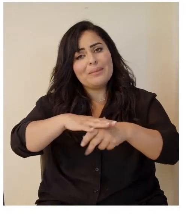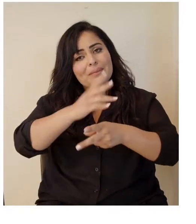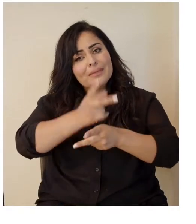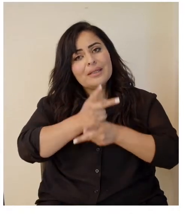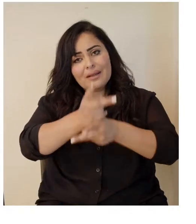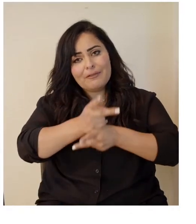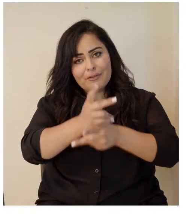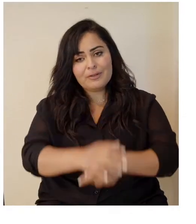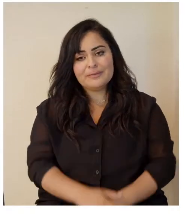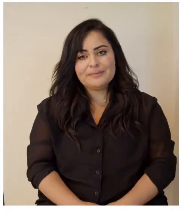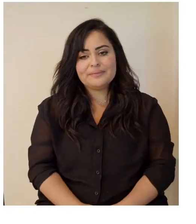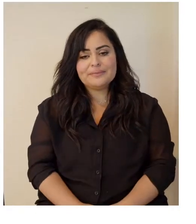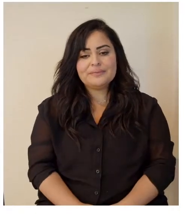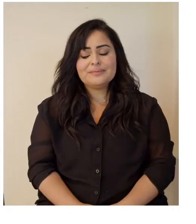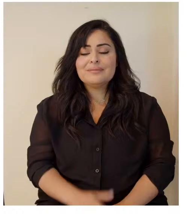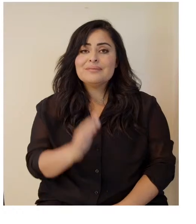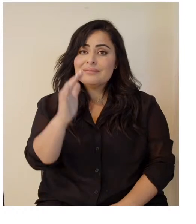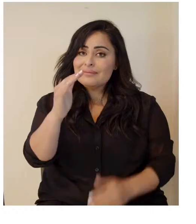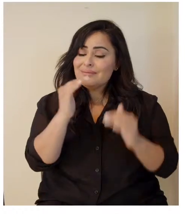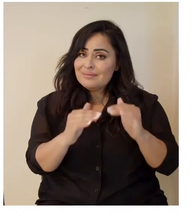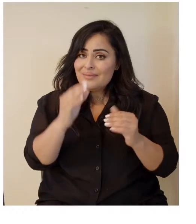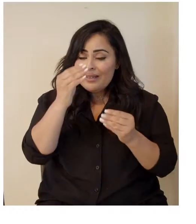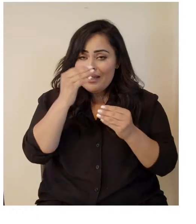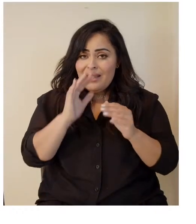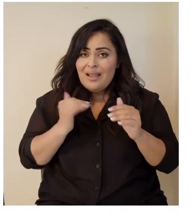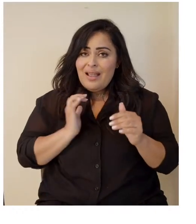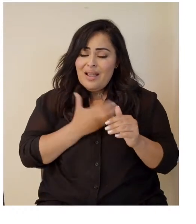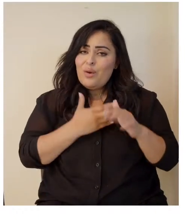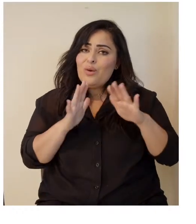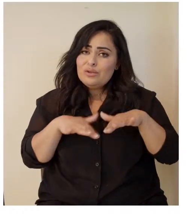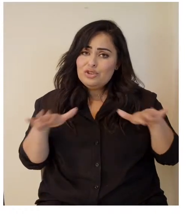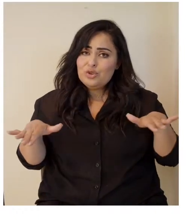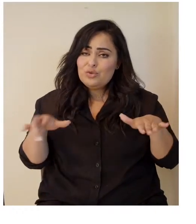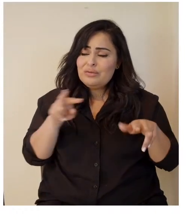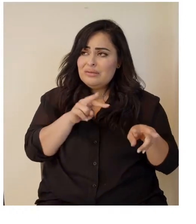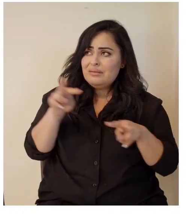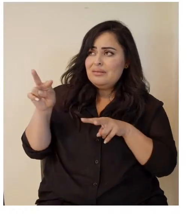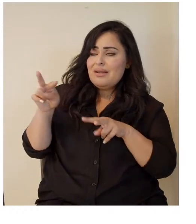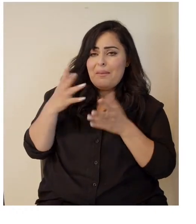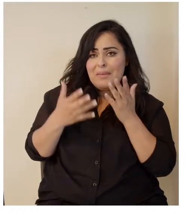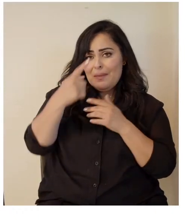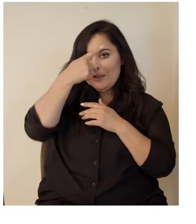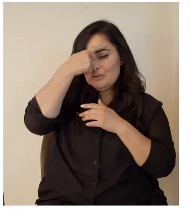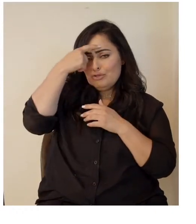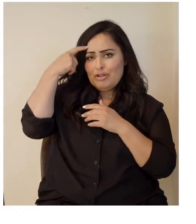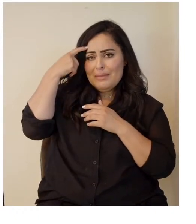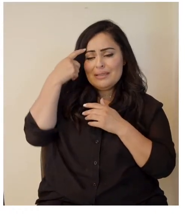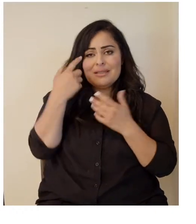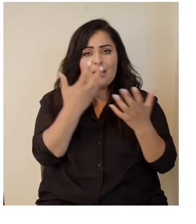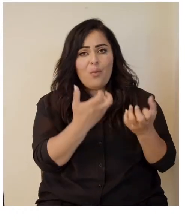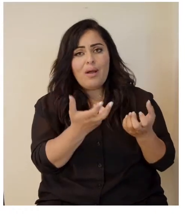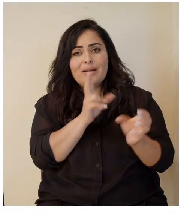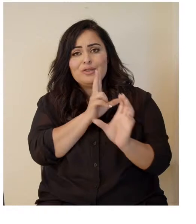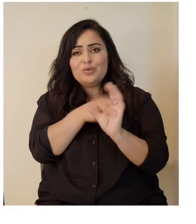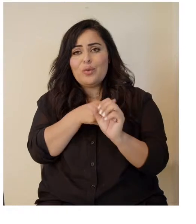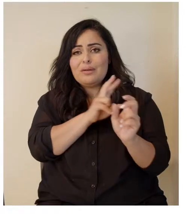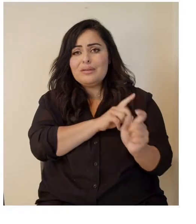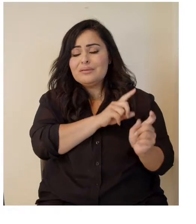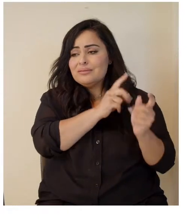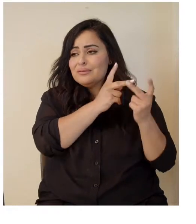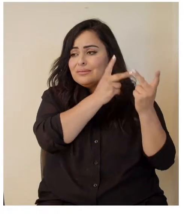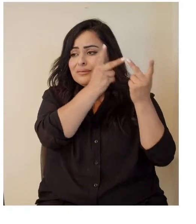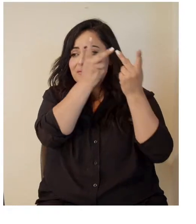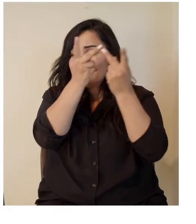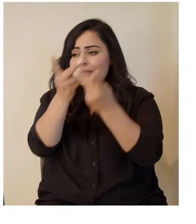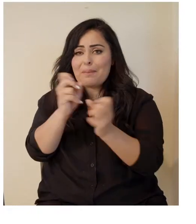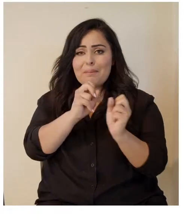that. Now, our children are also worried and traumatized. Children may want to join you as you do go back into your neighborhood once